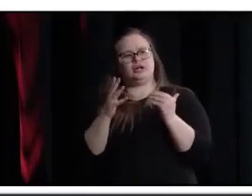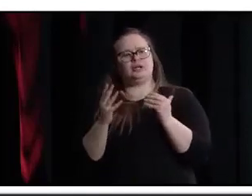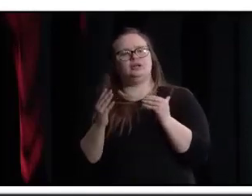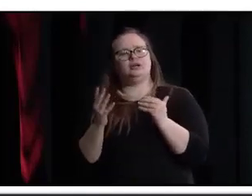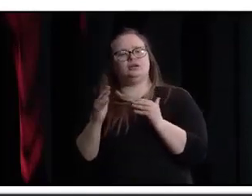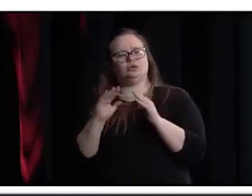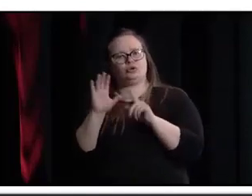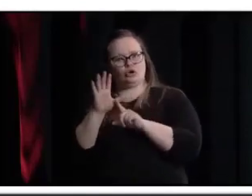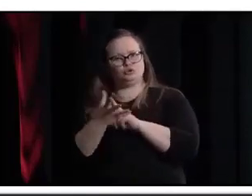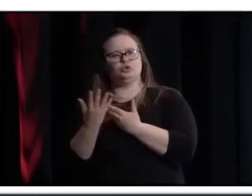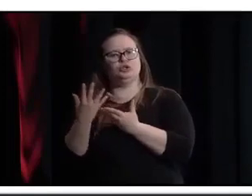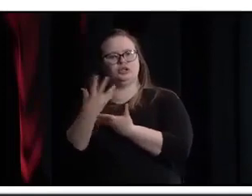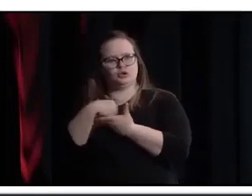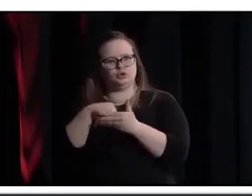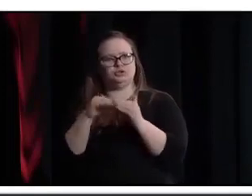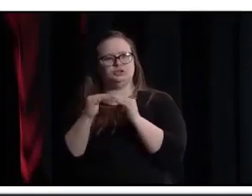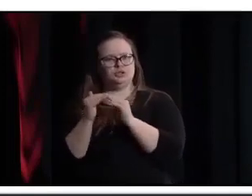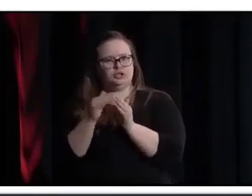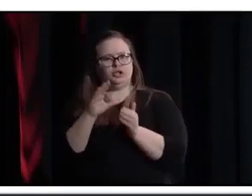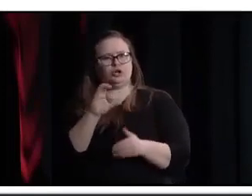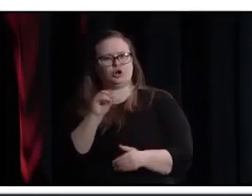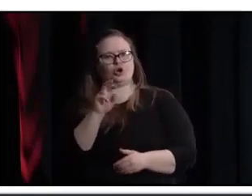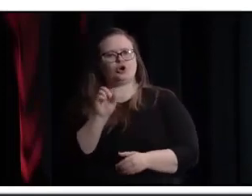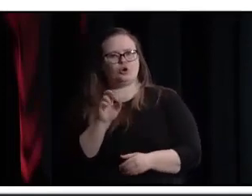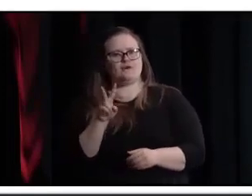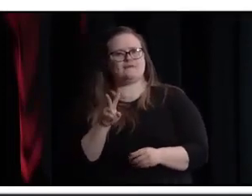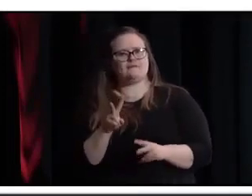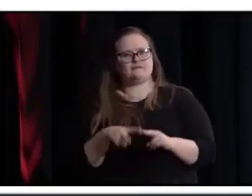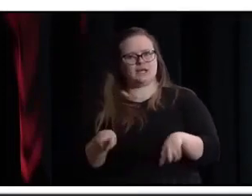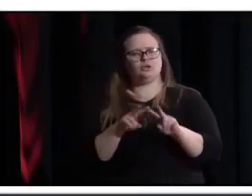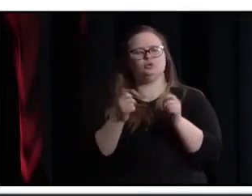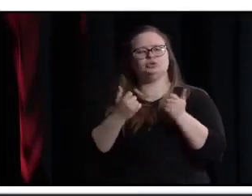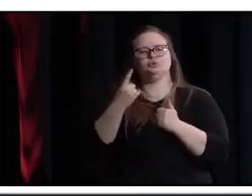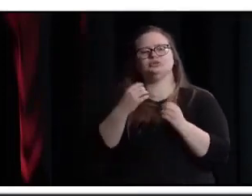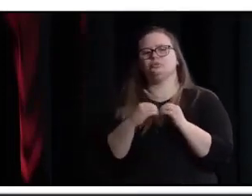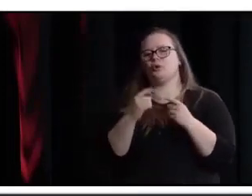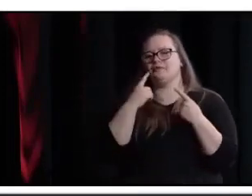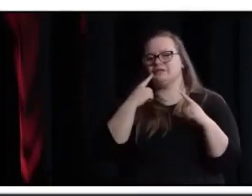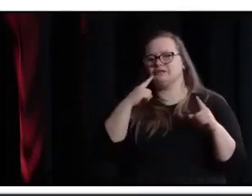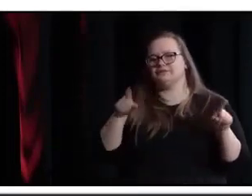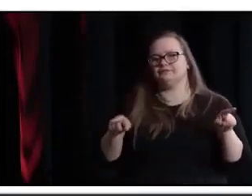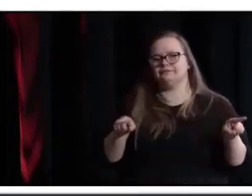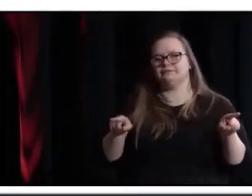value of an organization. Which one was more effective?